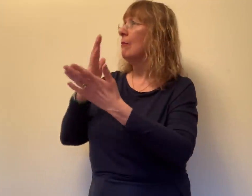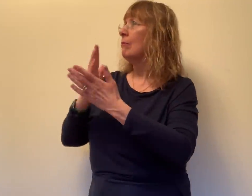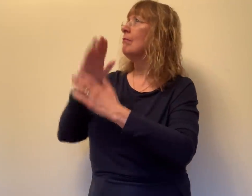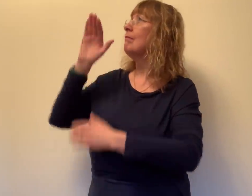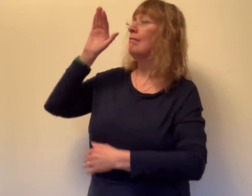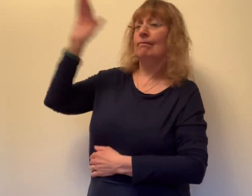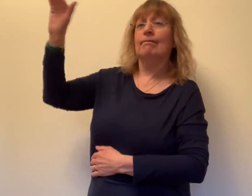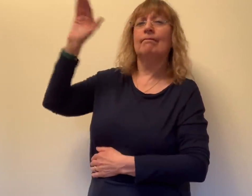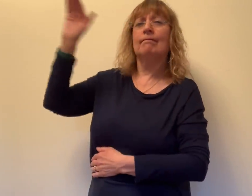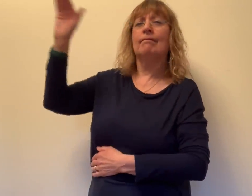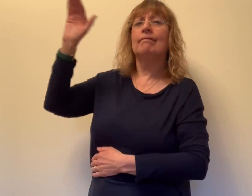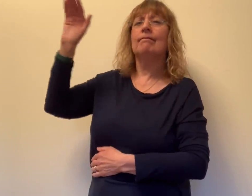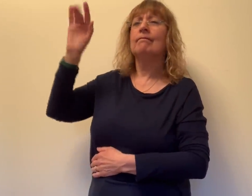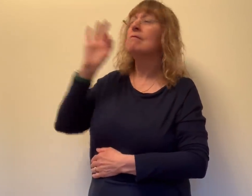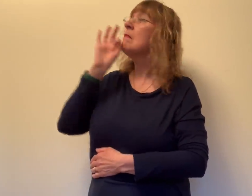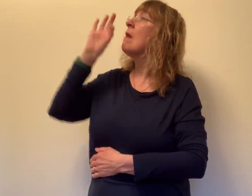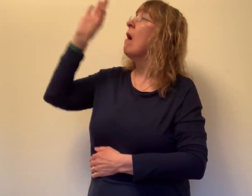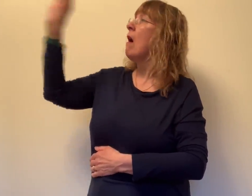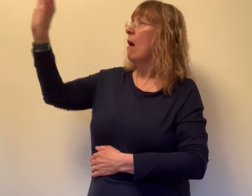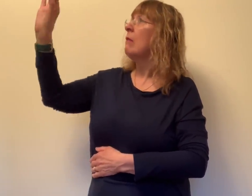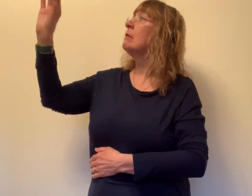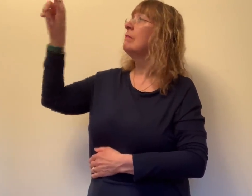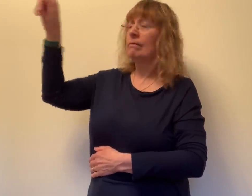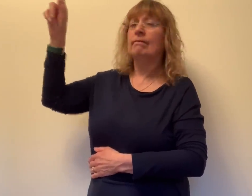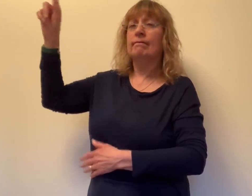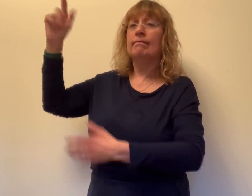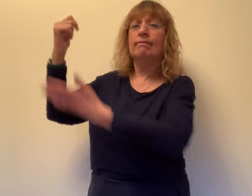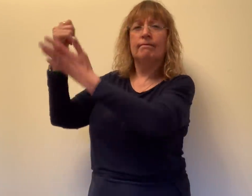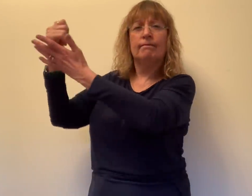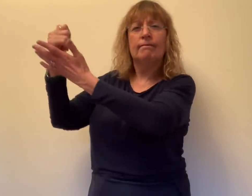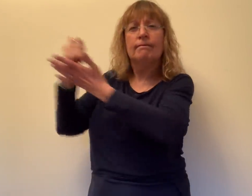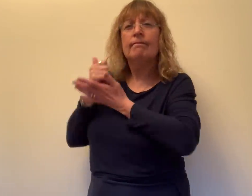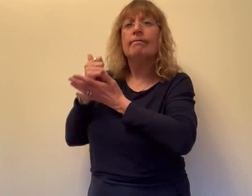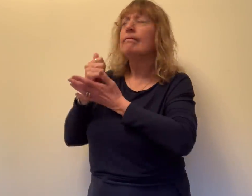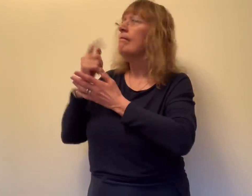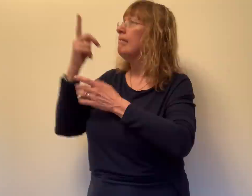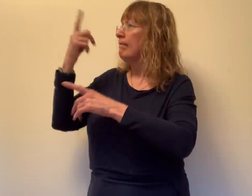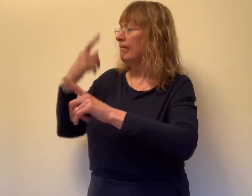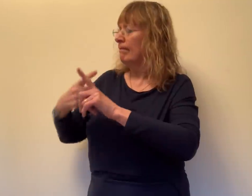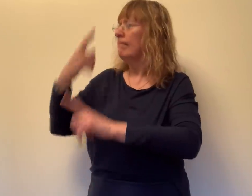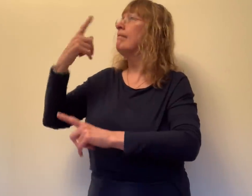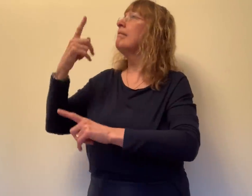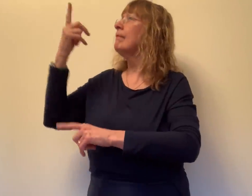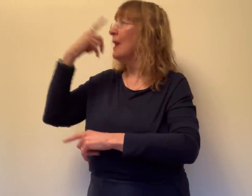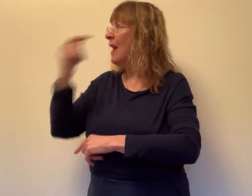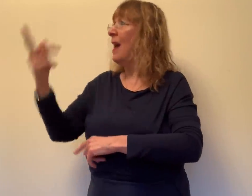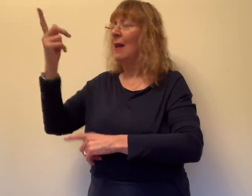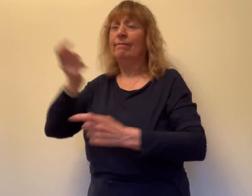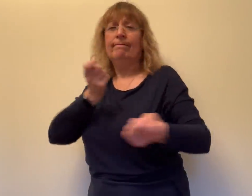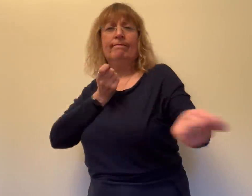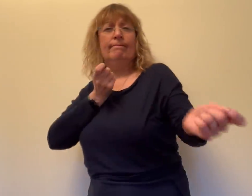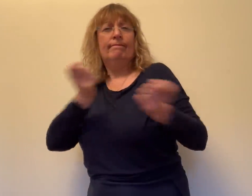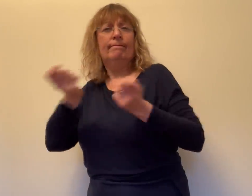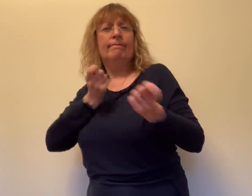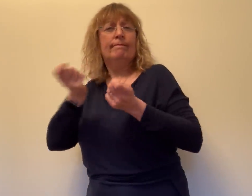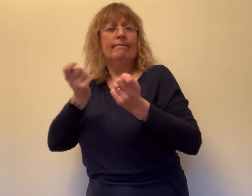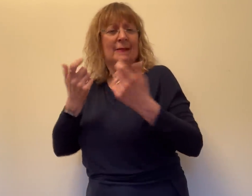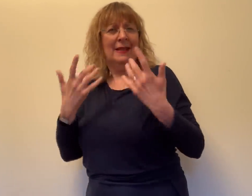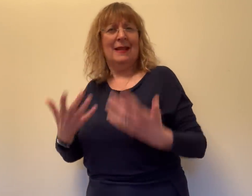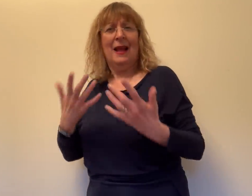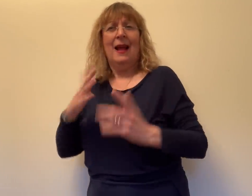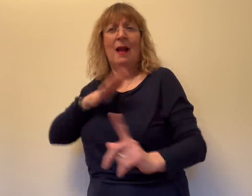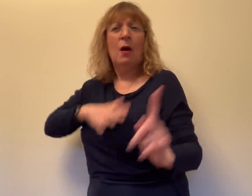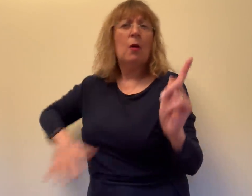We pray now for your swift help and for your sovereign power